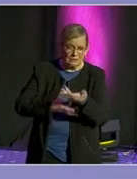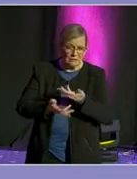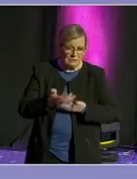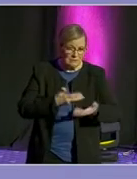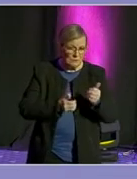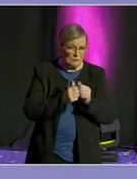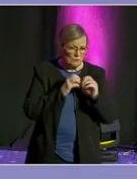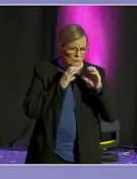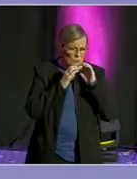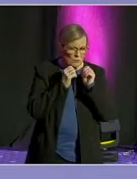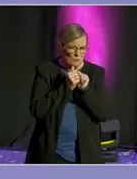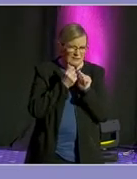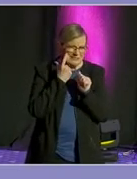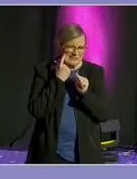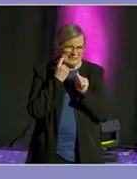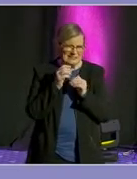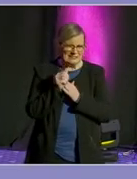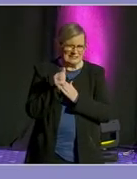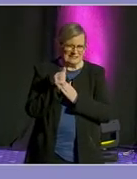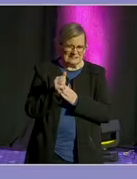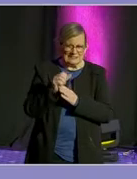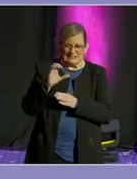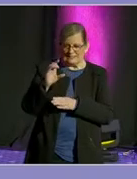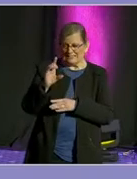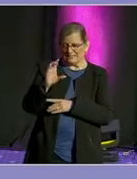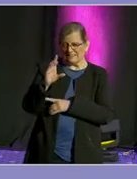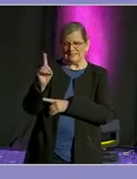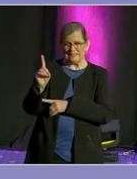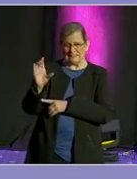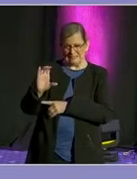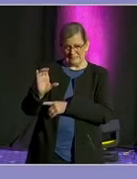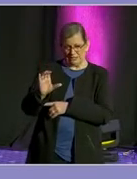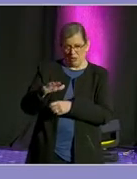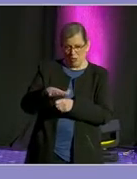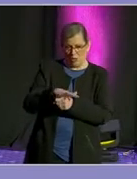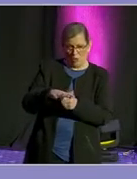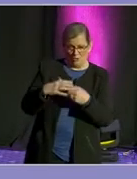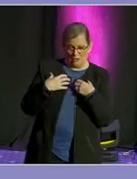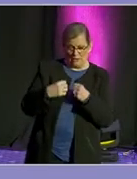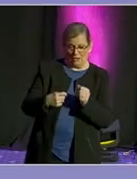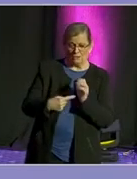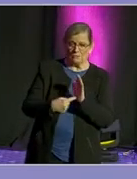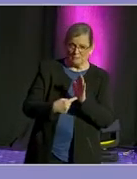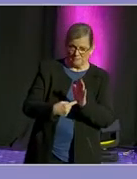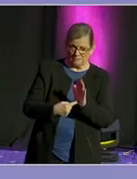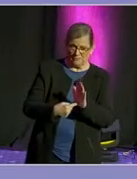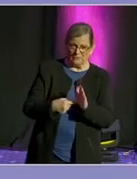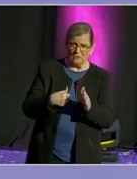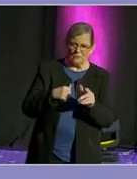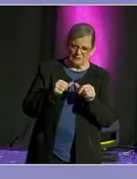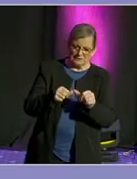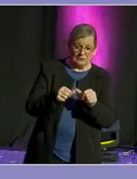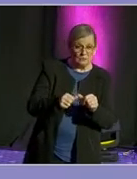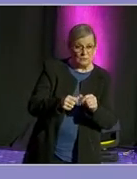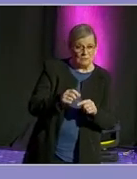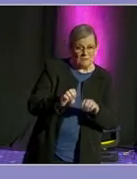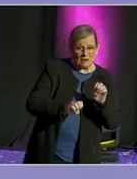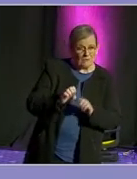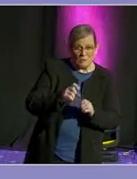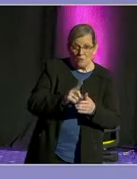from the Centers for Disease Control and local health guidelines, we continue to evaluate what, if